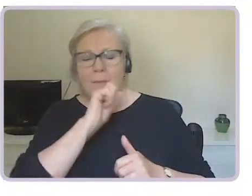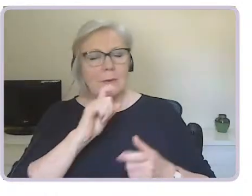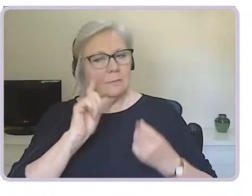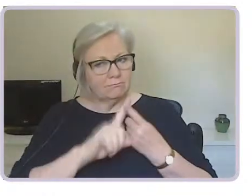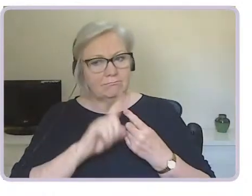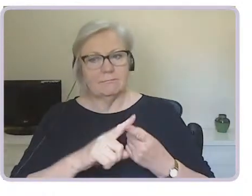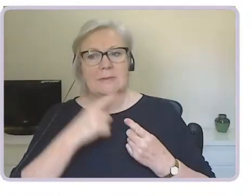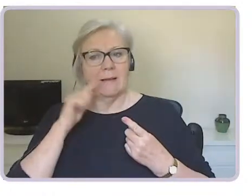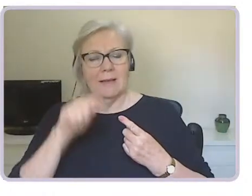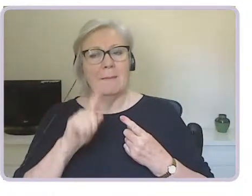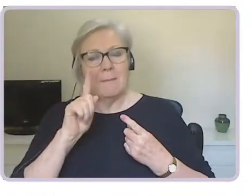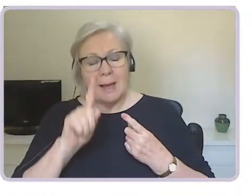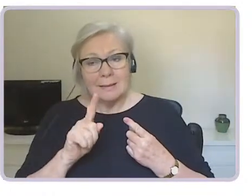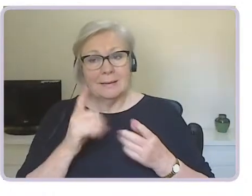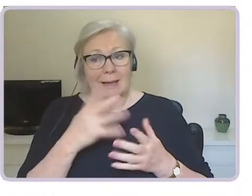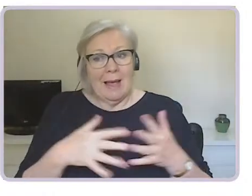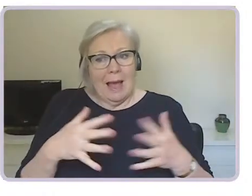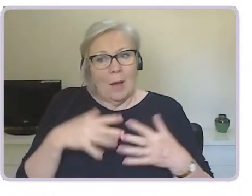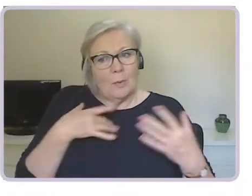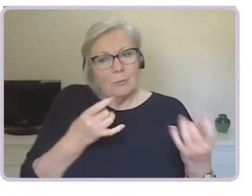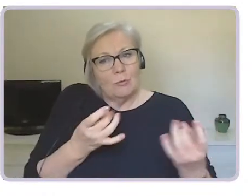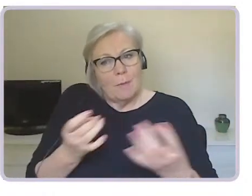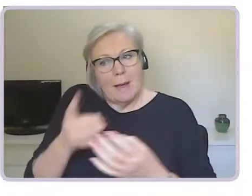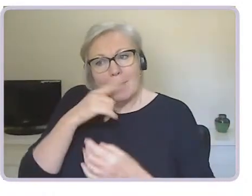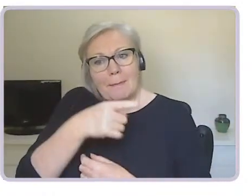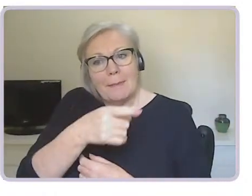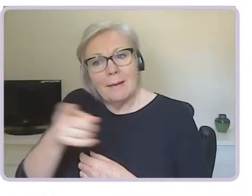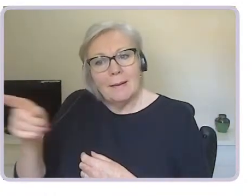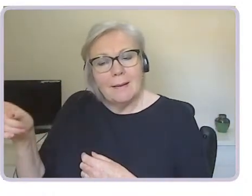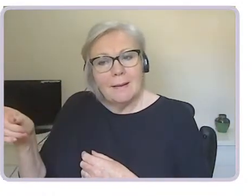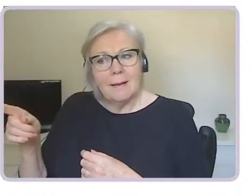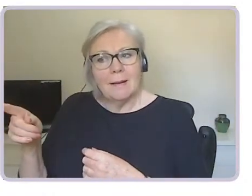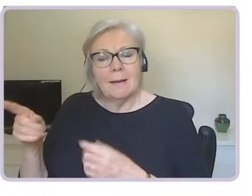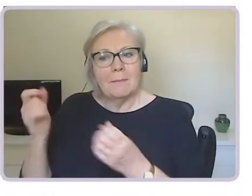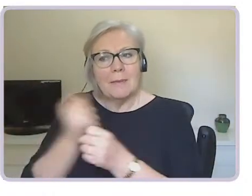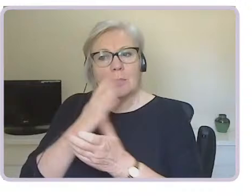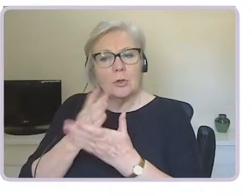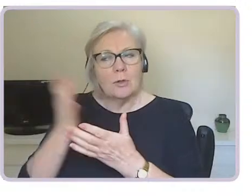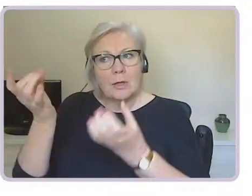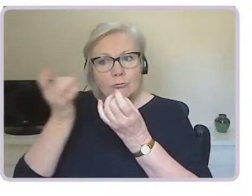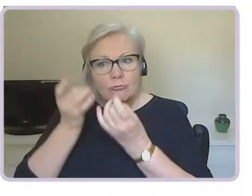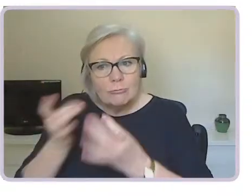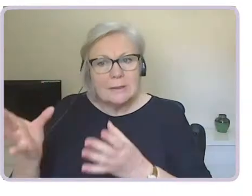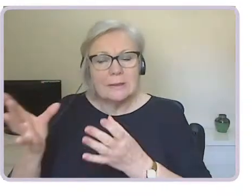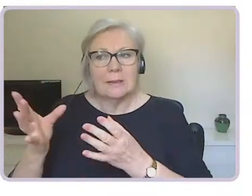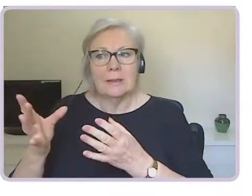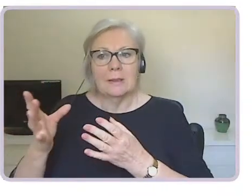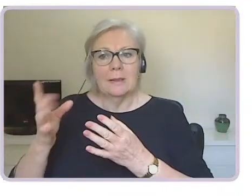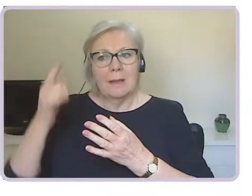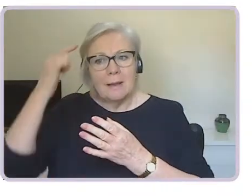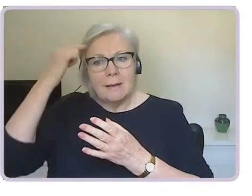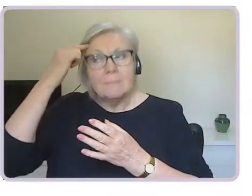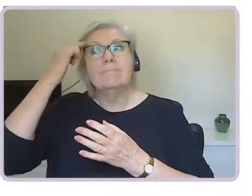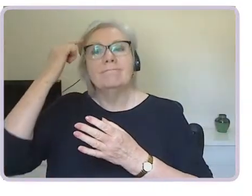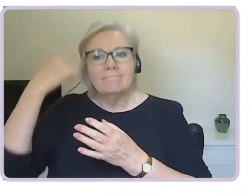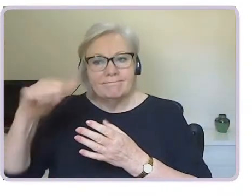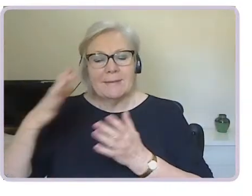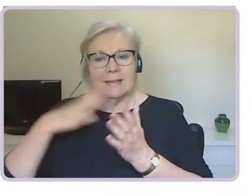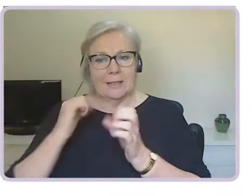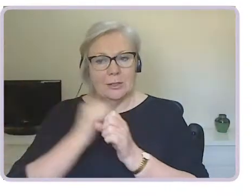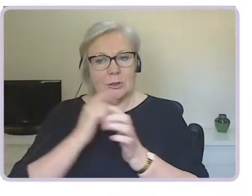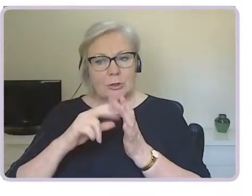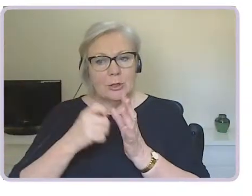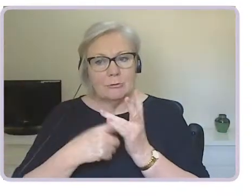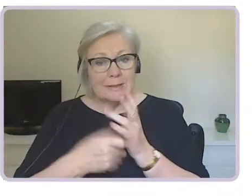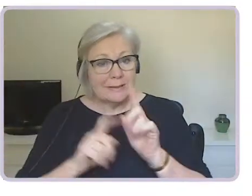do to help people prepare more, to think about things like generators like you have, so that you have the